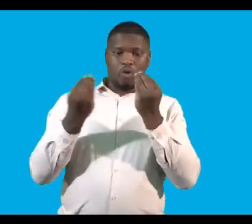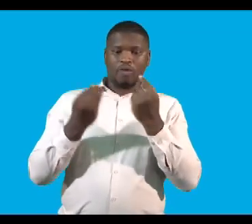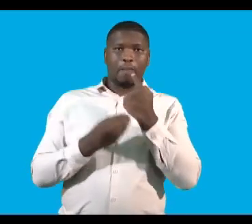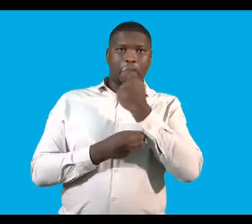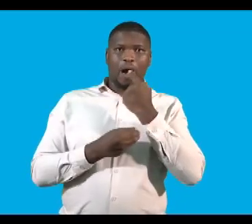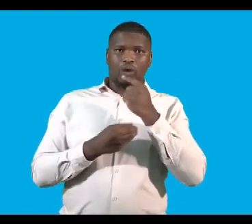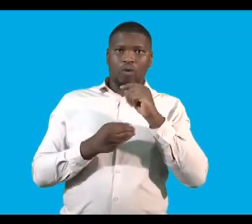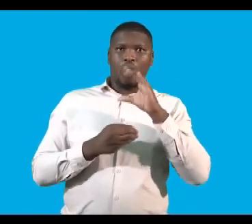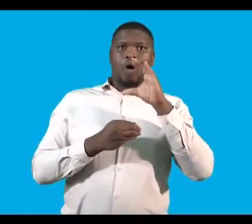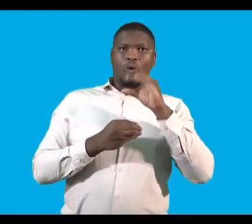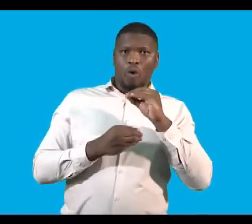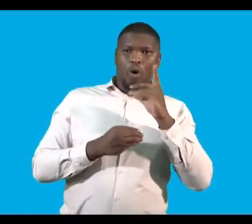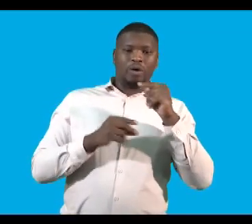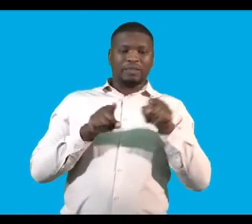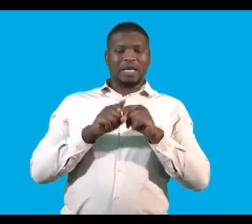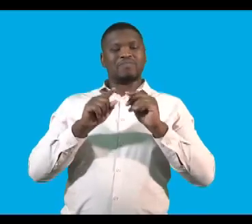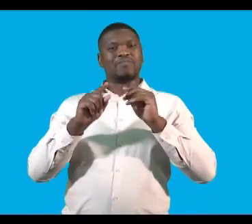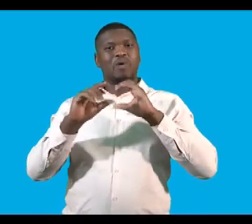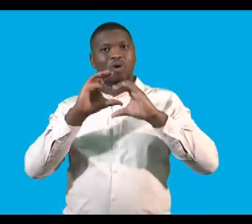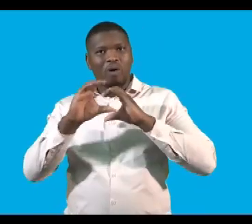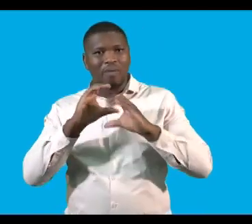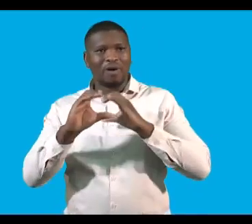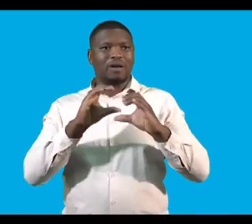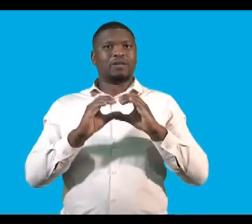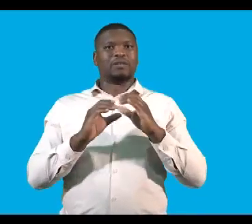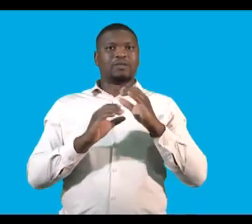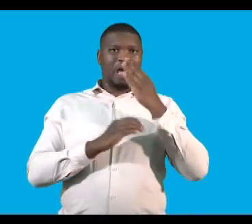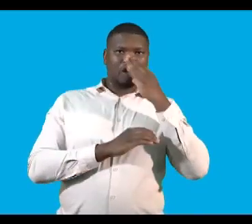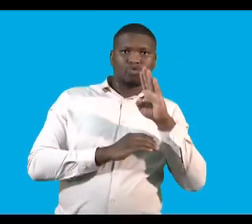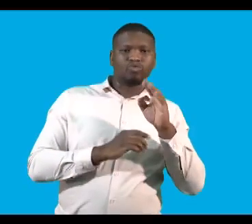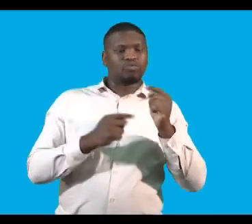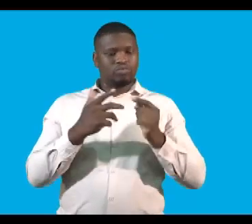movement, mouth movement that communicate mood and attitude.